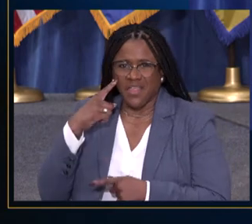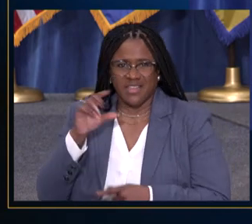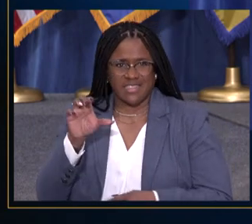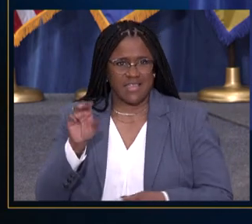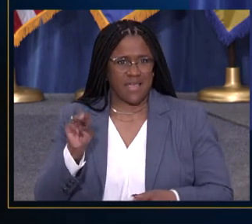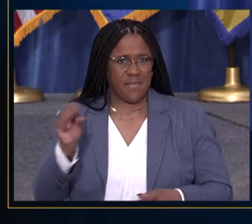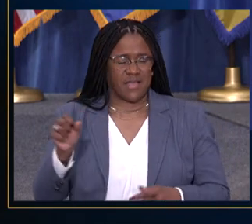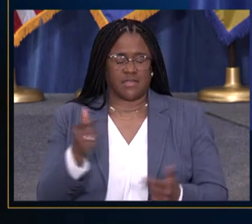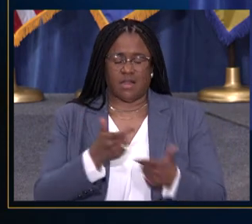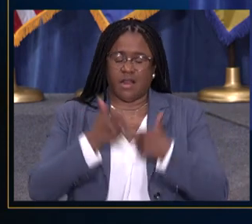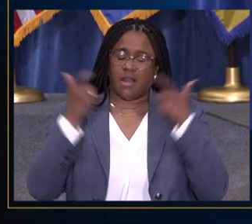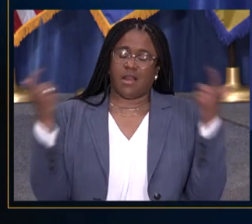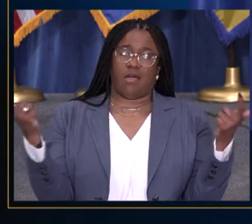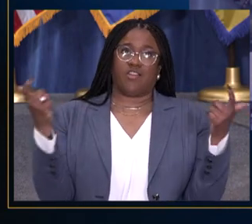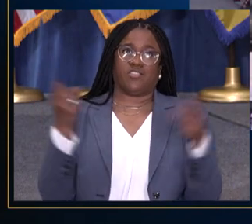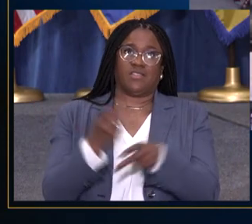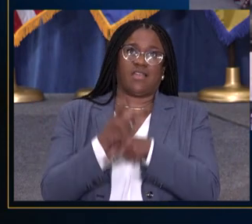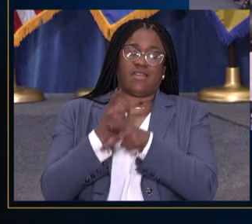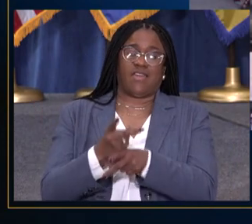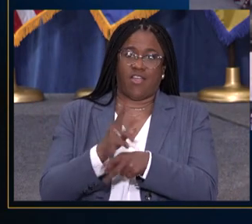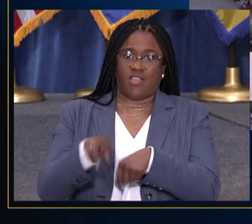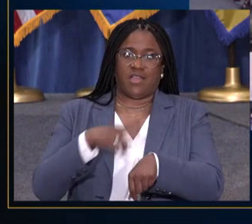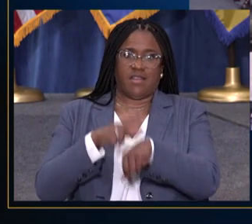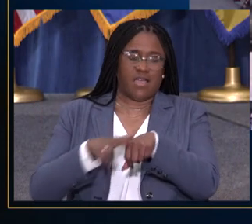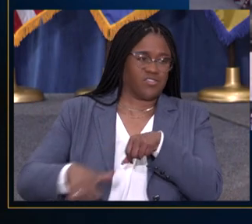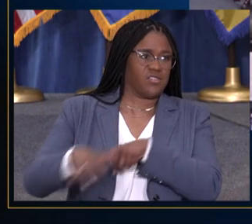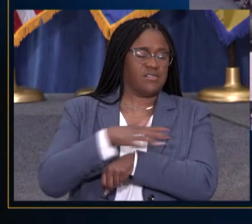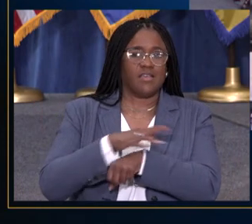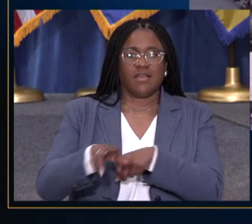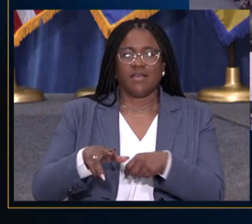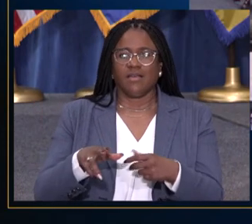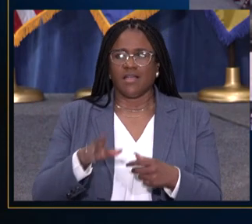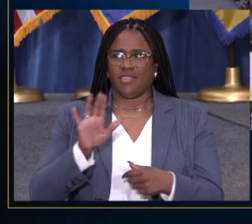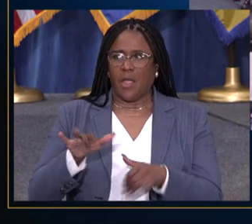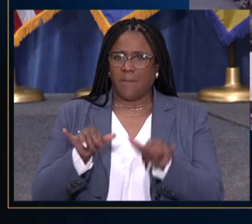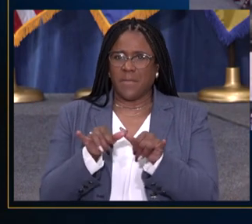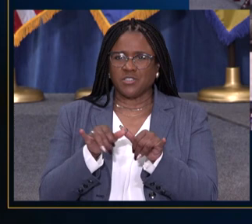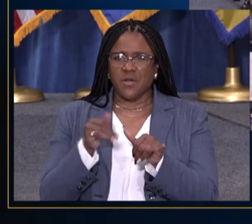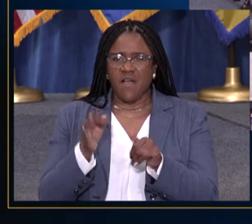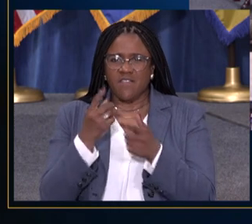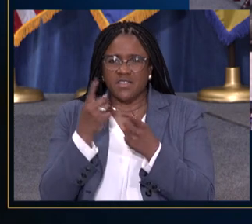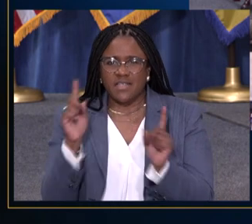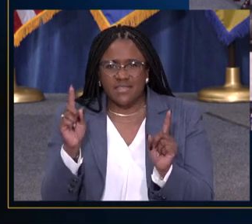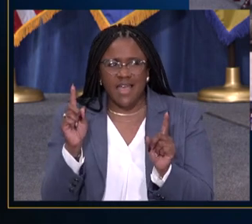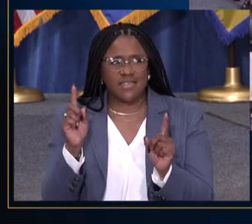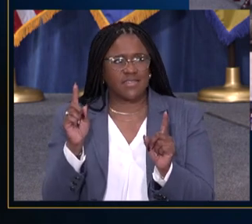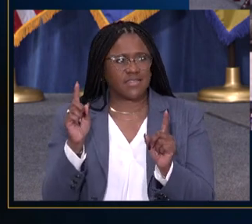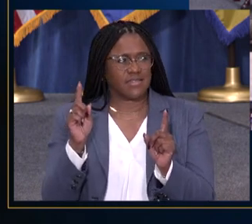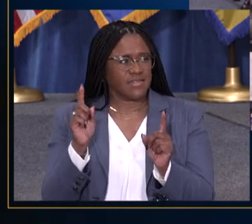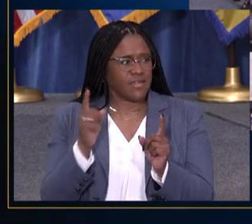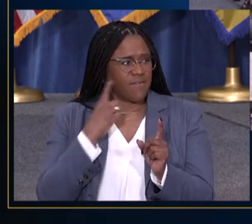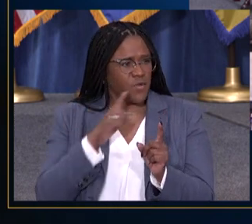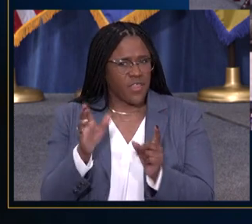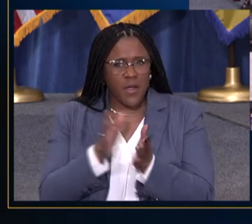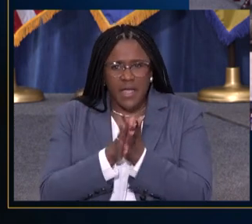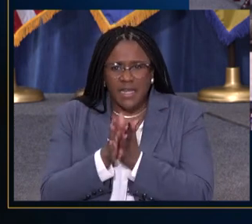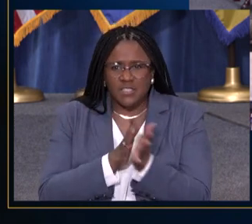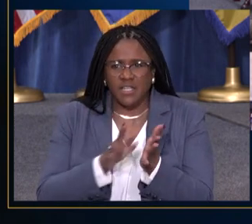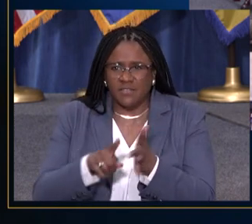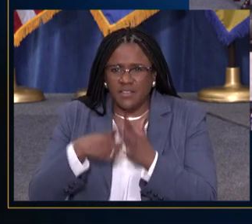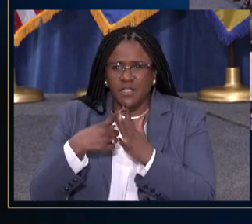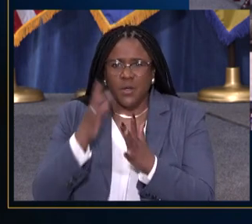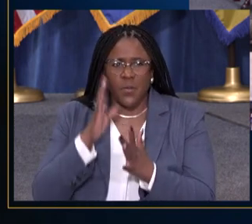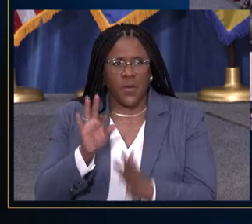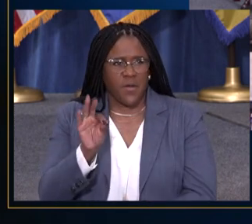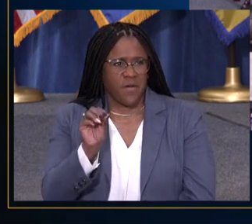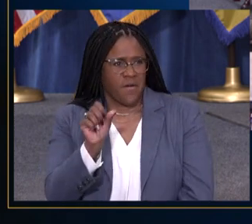nation's largest payer, as a major health outcome, a measure of success and initiative that they would be sponsoring would be